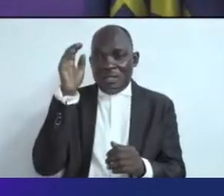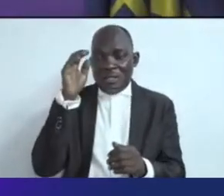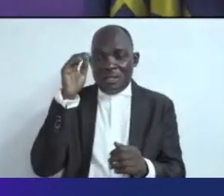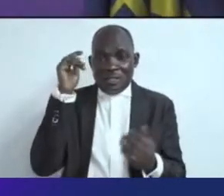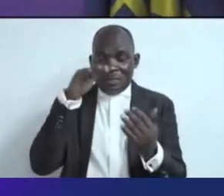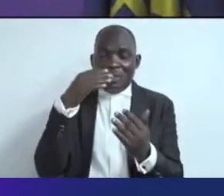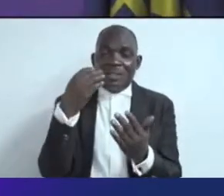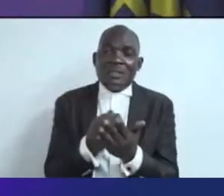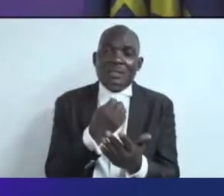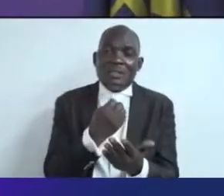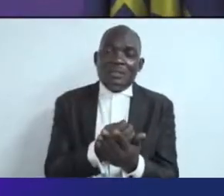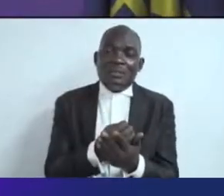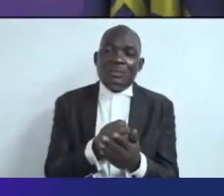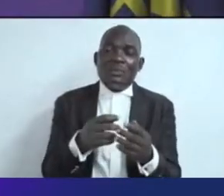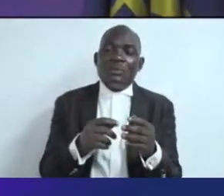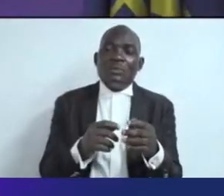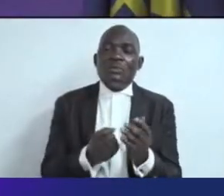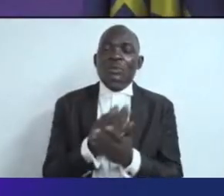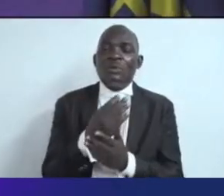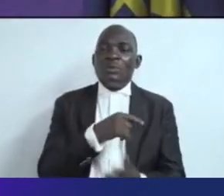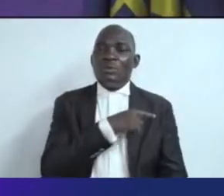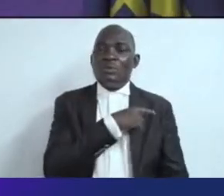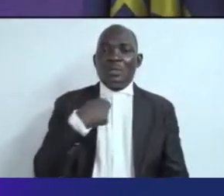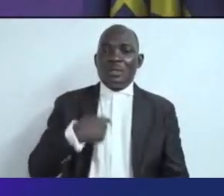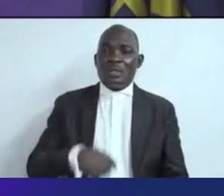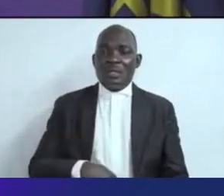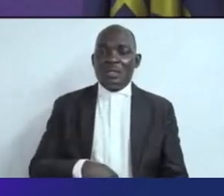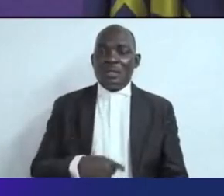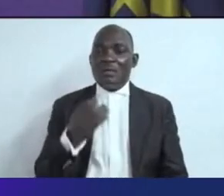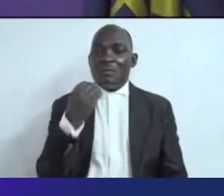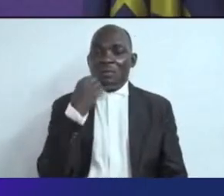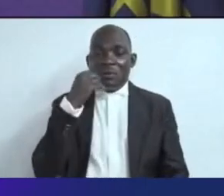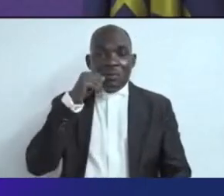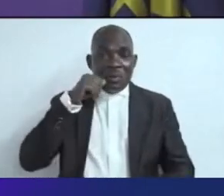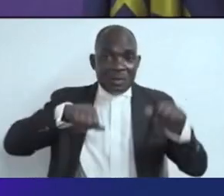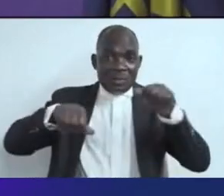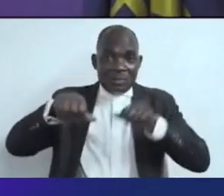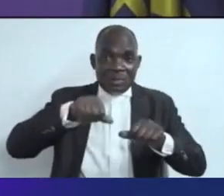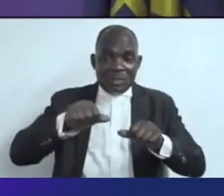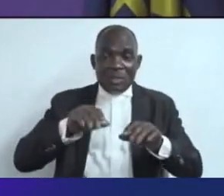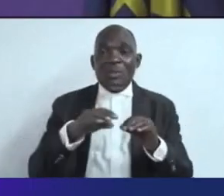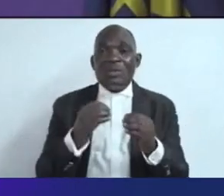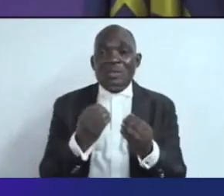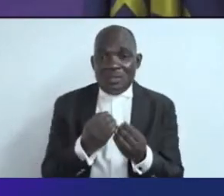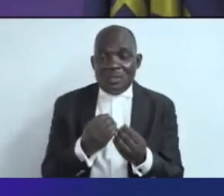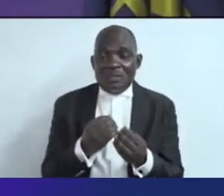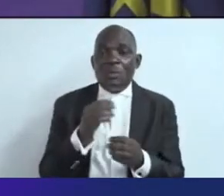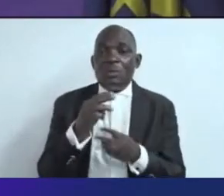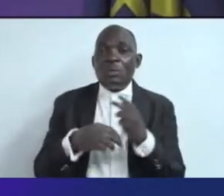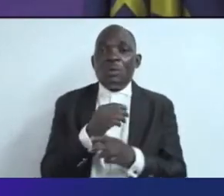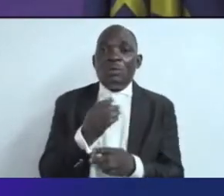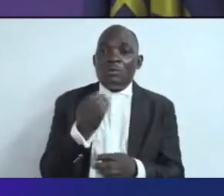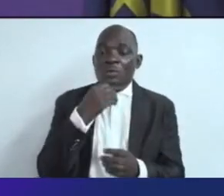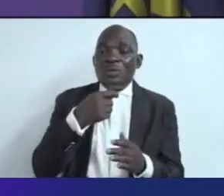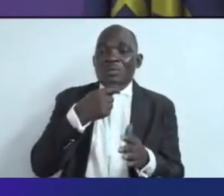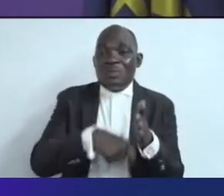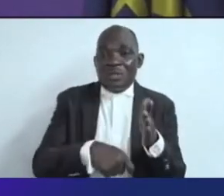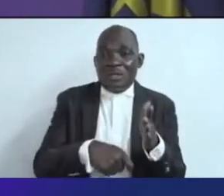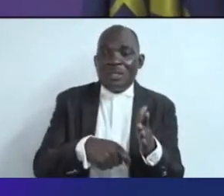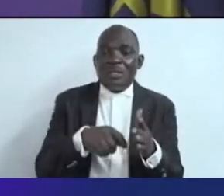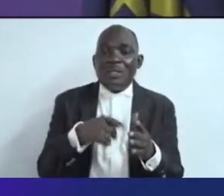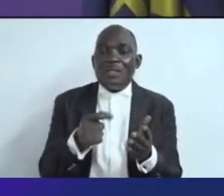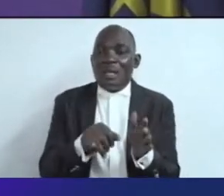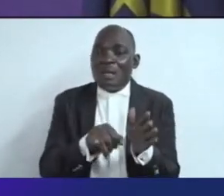economic growth in China. The Food and Agriculture Organization's Global Food Price